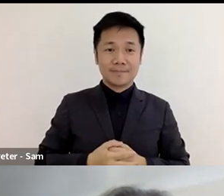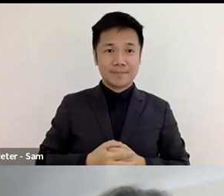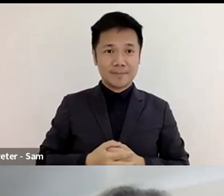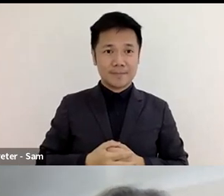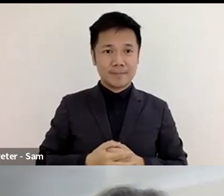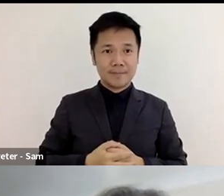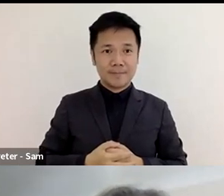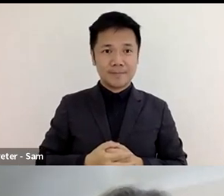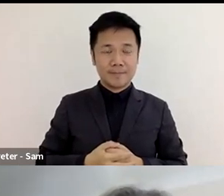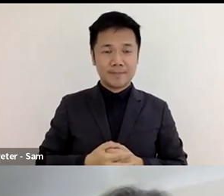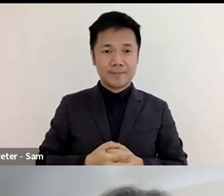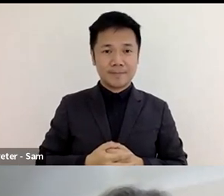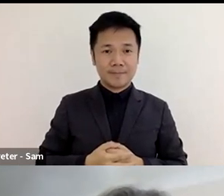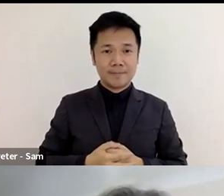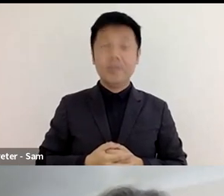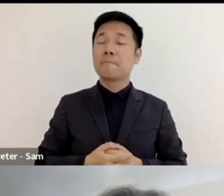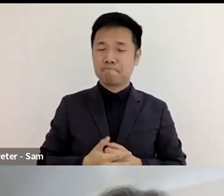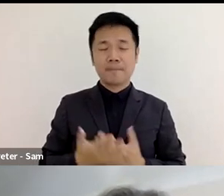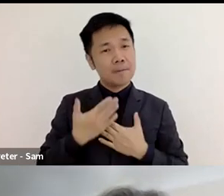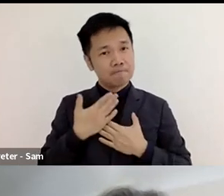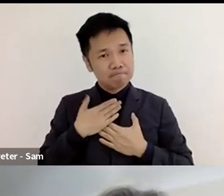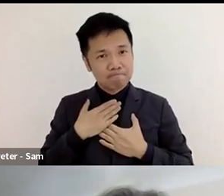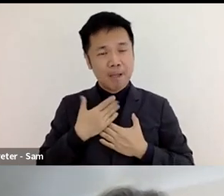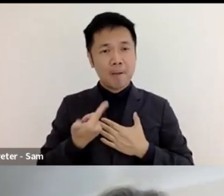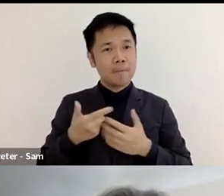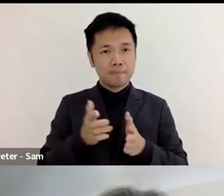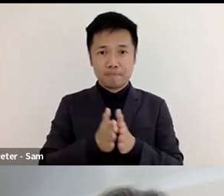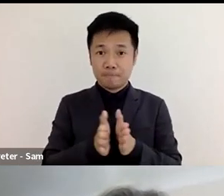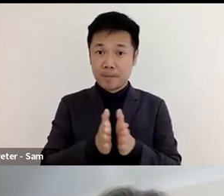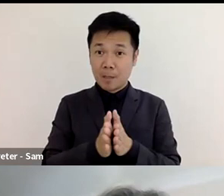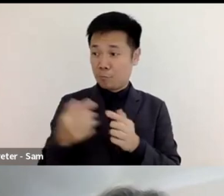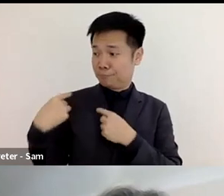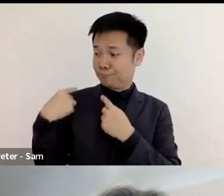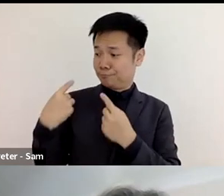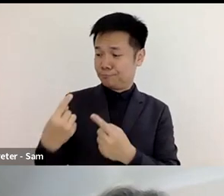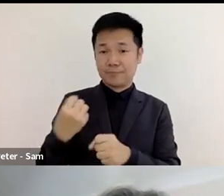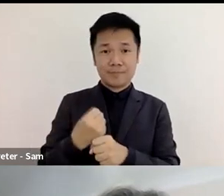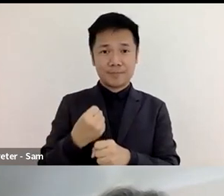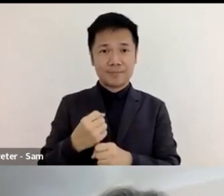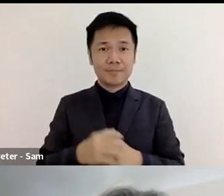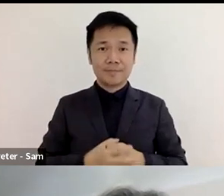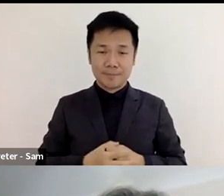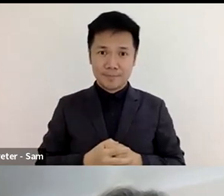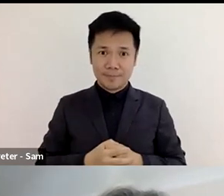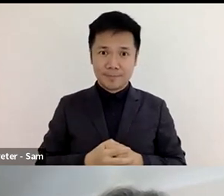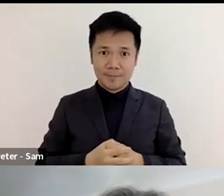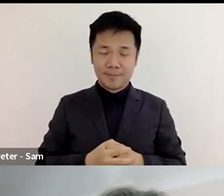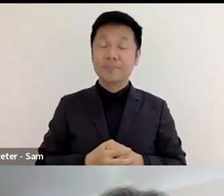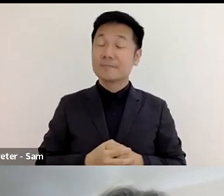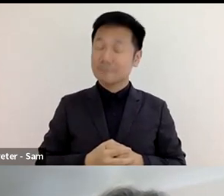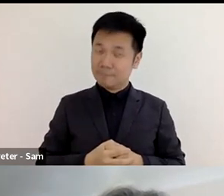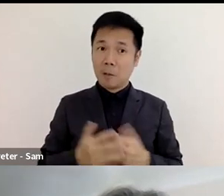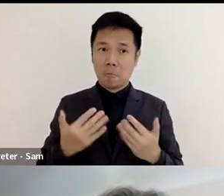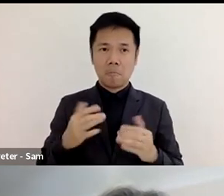share what we learned and what we done so far, because your question refers exactly to what we have